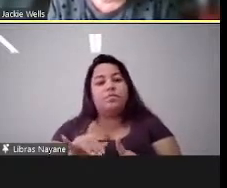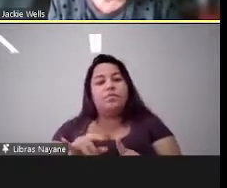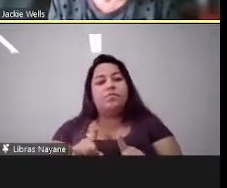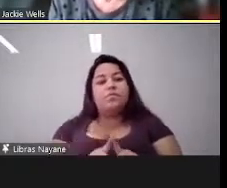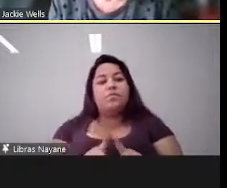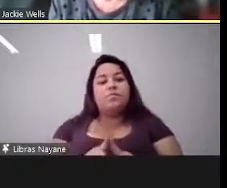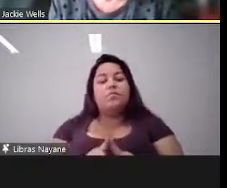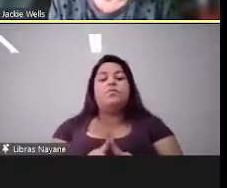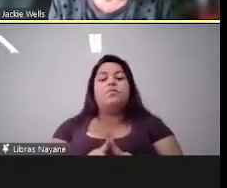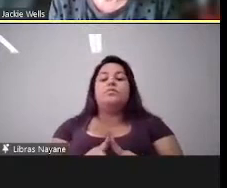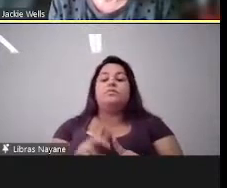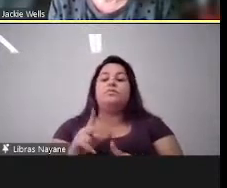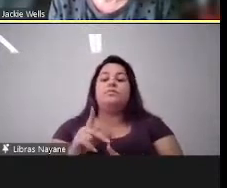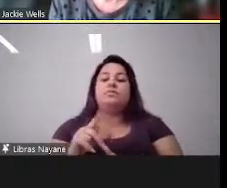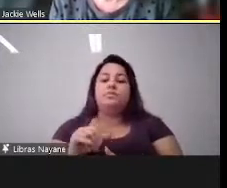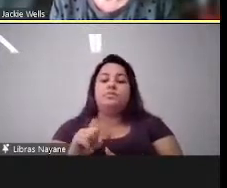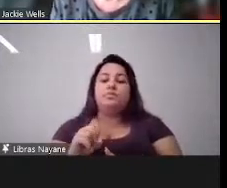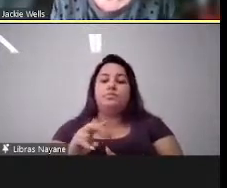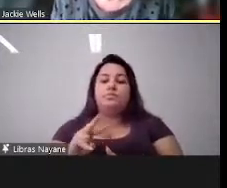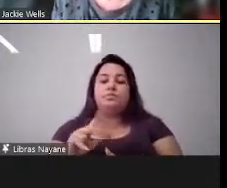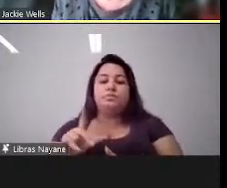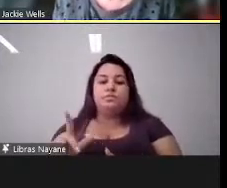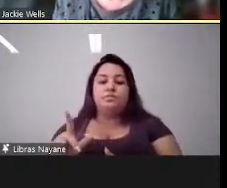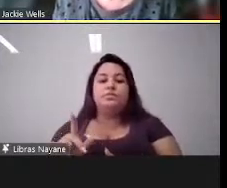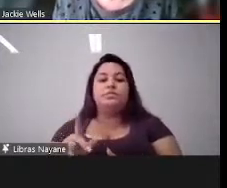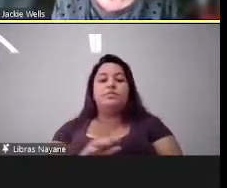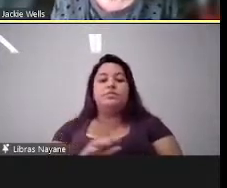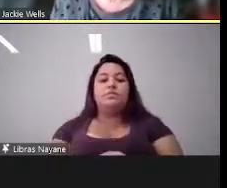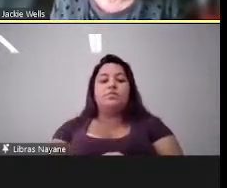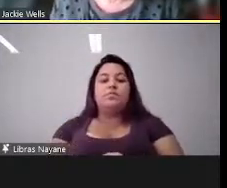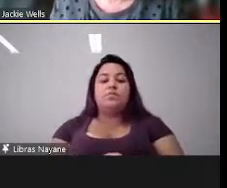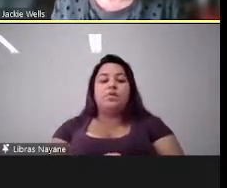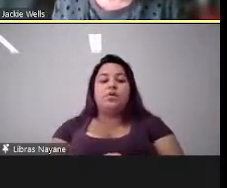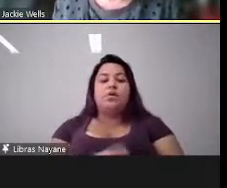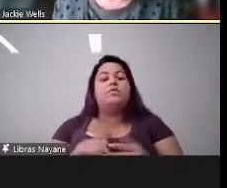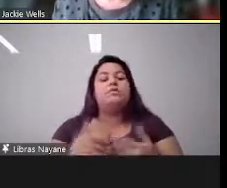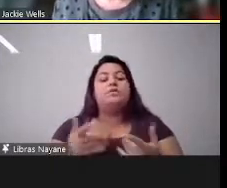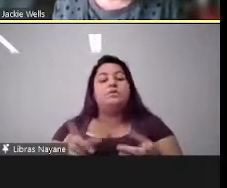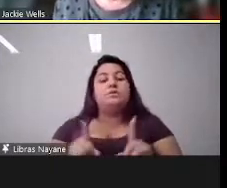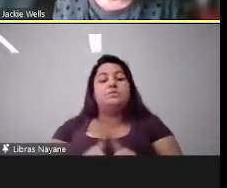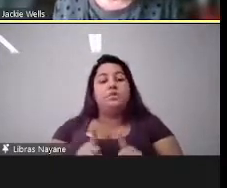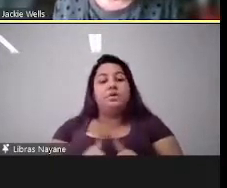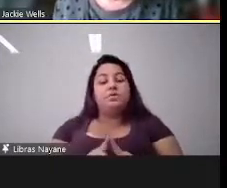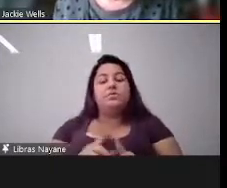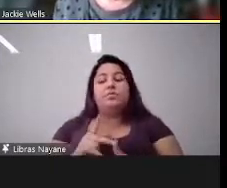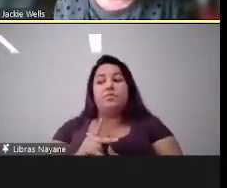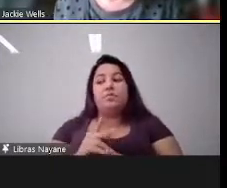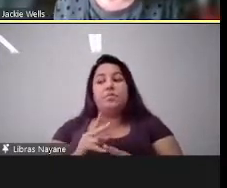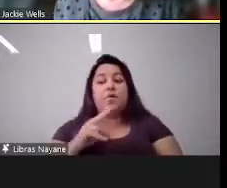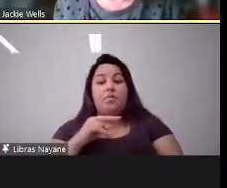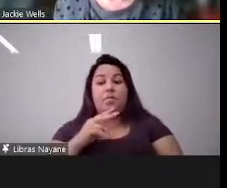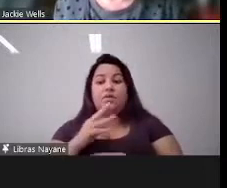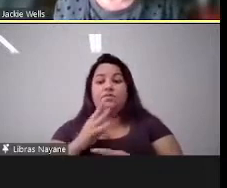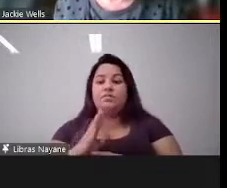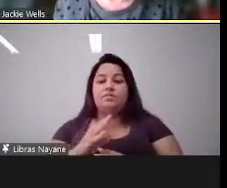So this is really the main benefit, the main tax benefit for savers, that they can receive a quarter of their fund